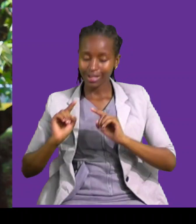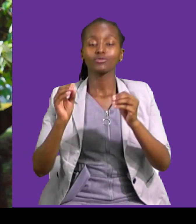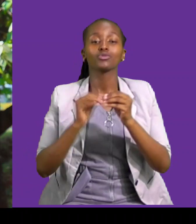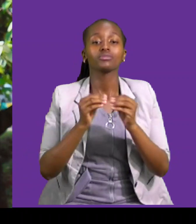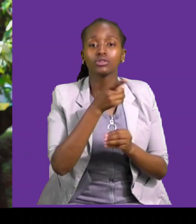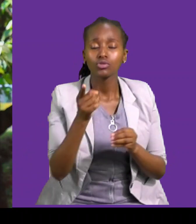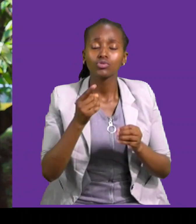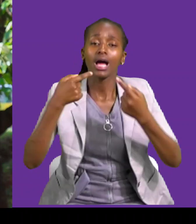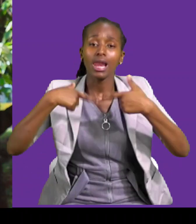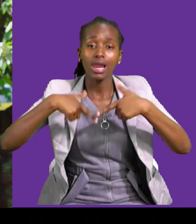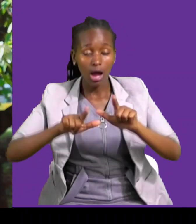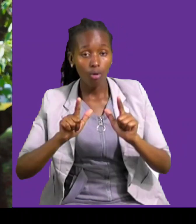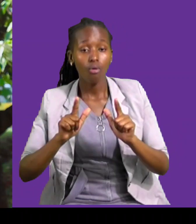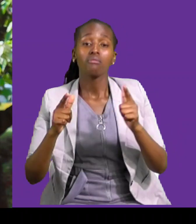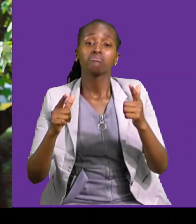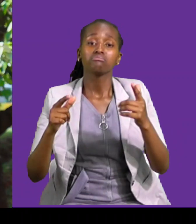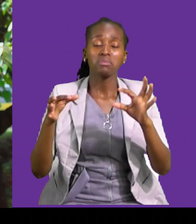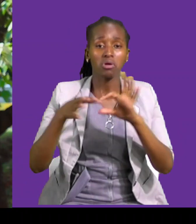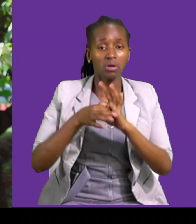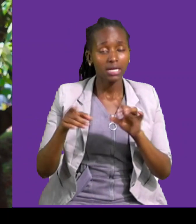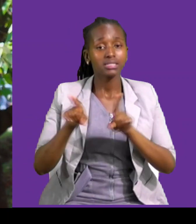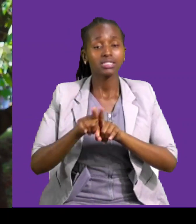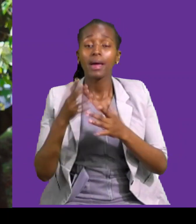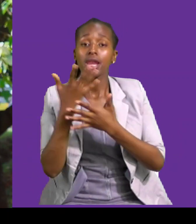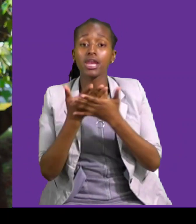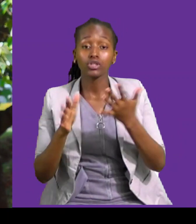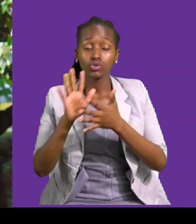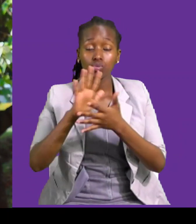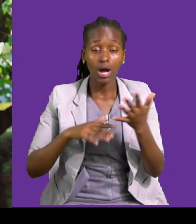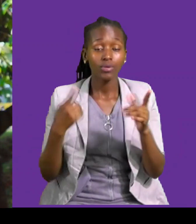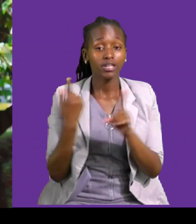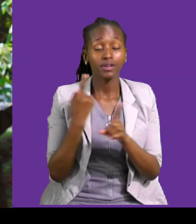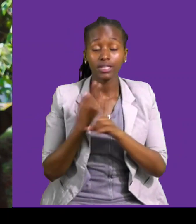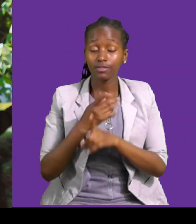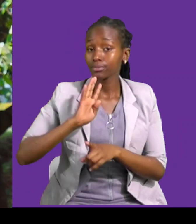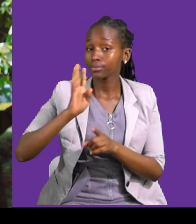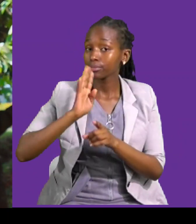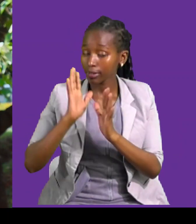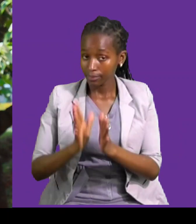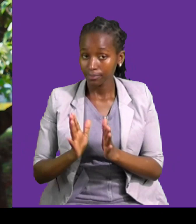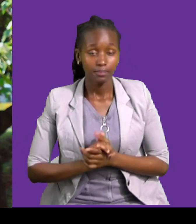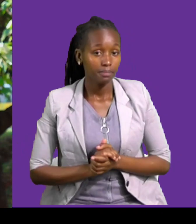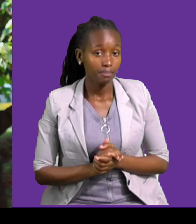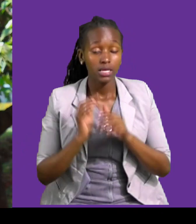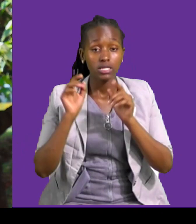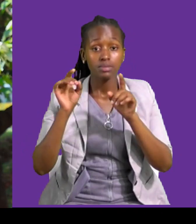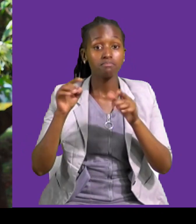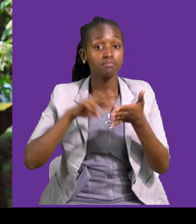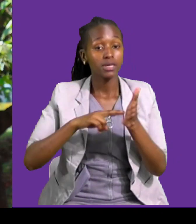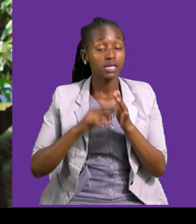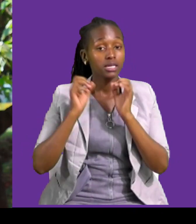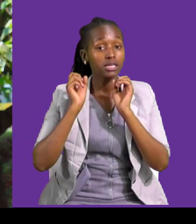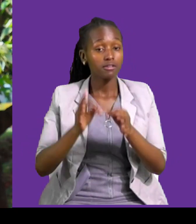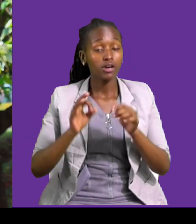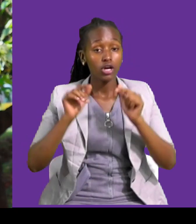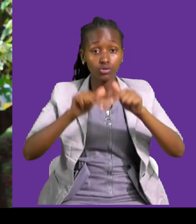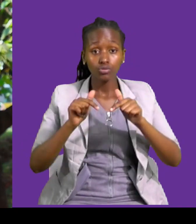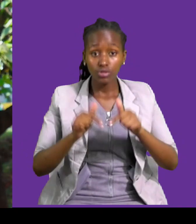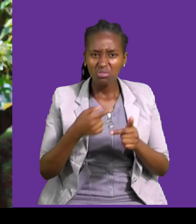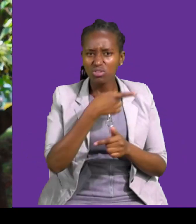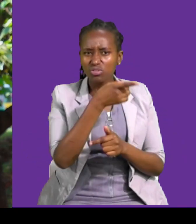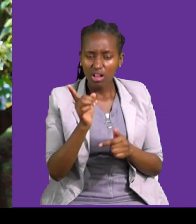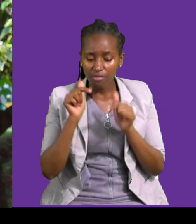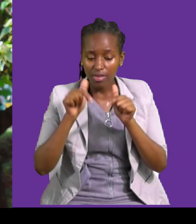networking with really good speakers very low. So today, if you're in Africa, you can just connect